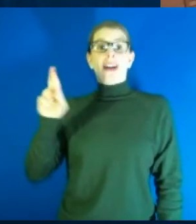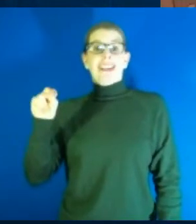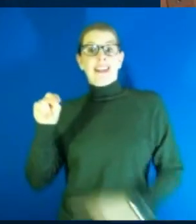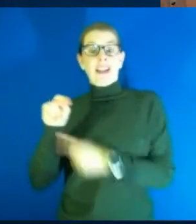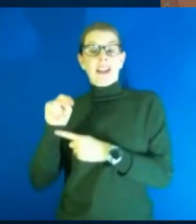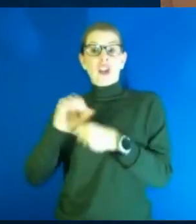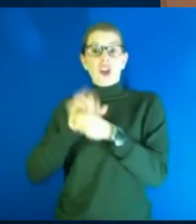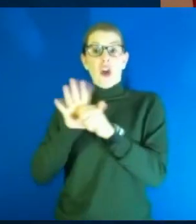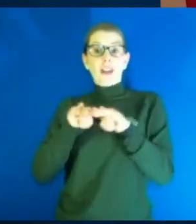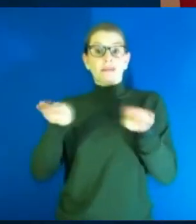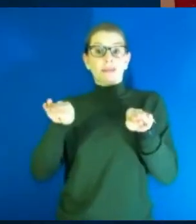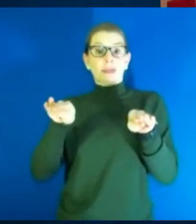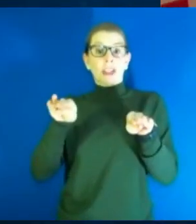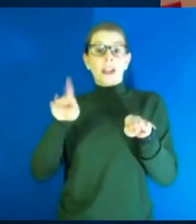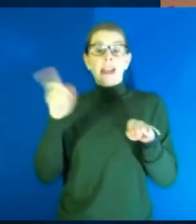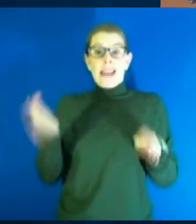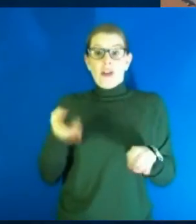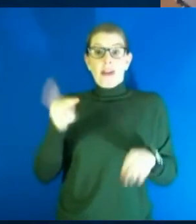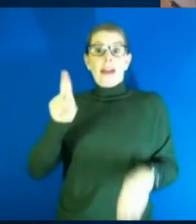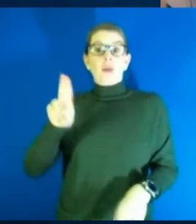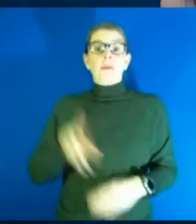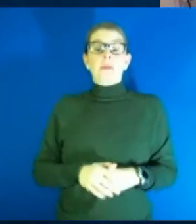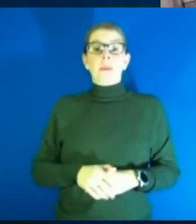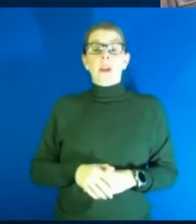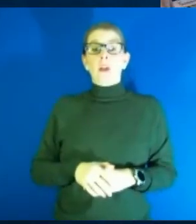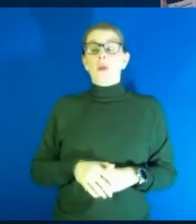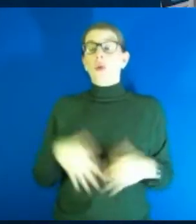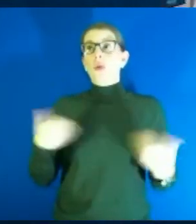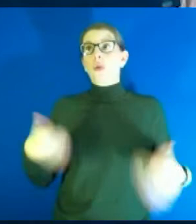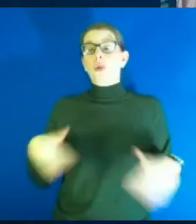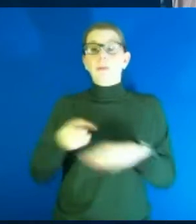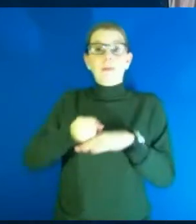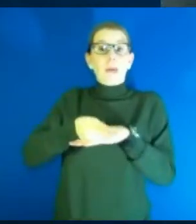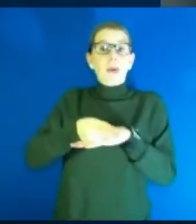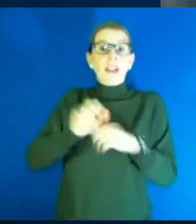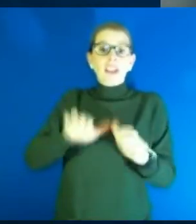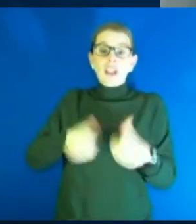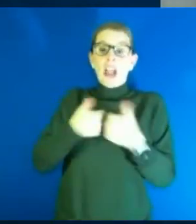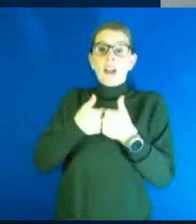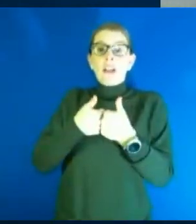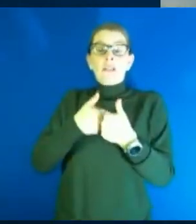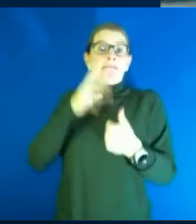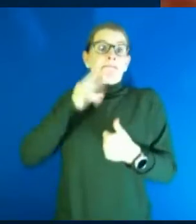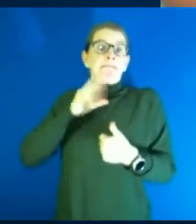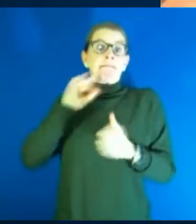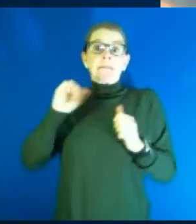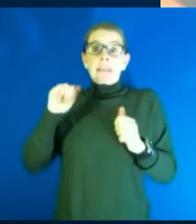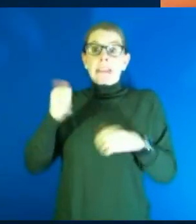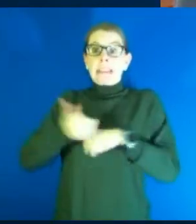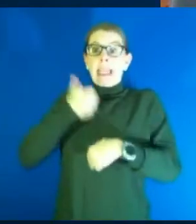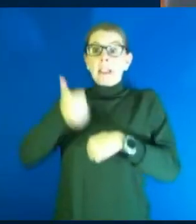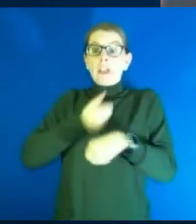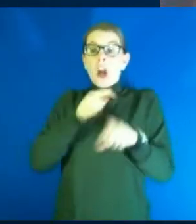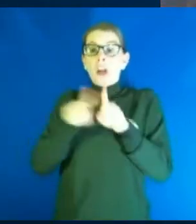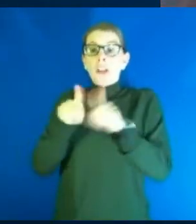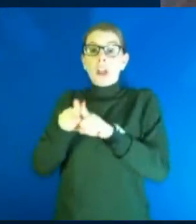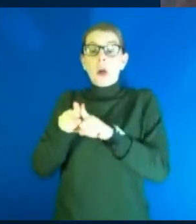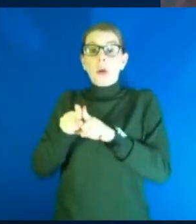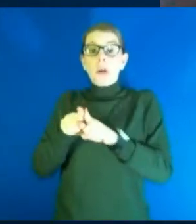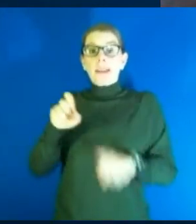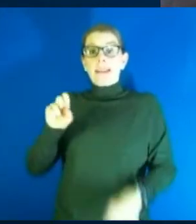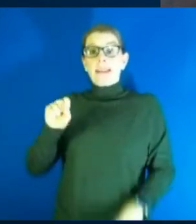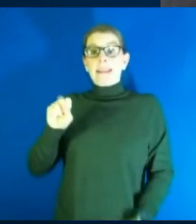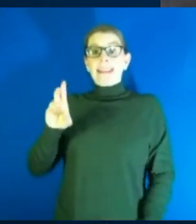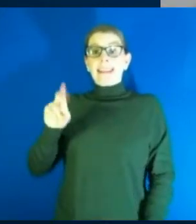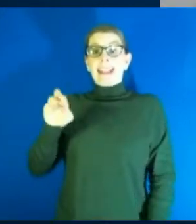system. We have overcome incredible challenges, faced danger, and faced even secondary trauma as we have cared for